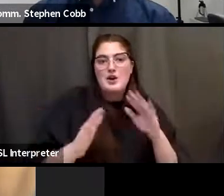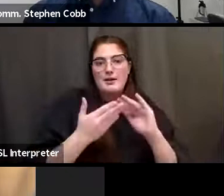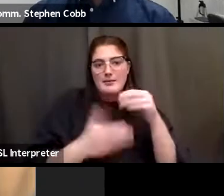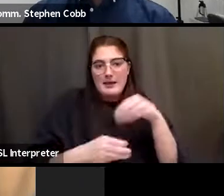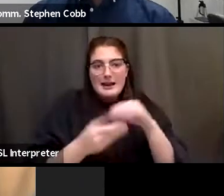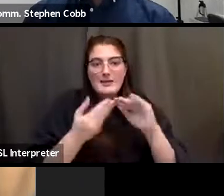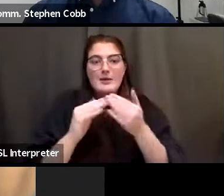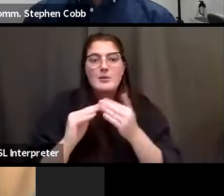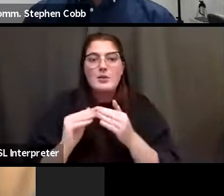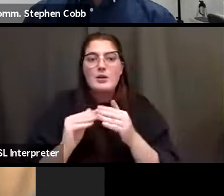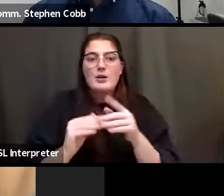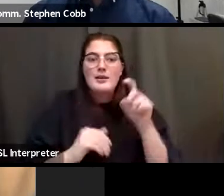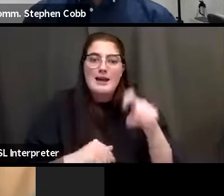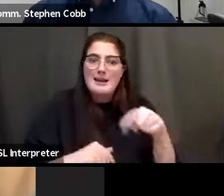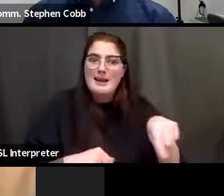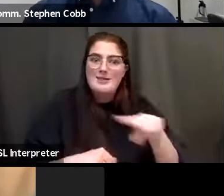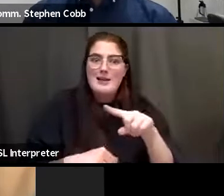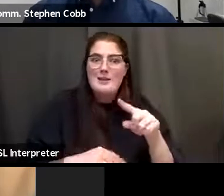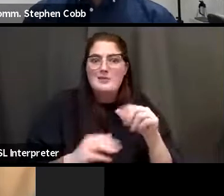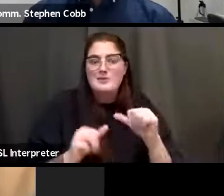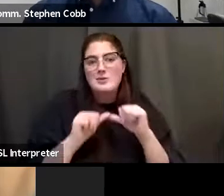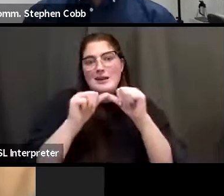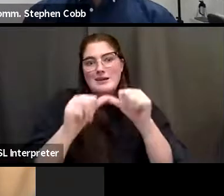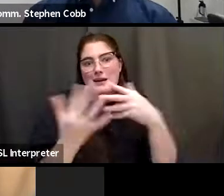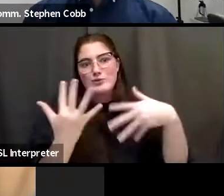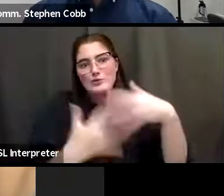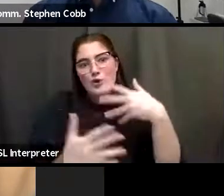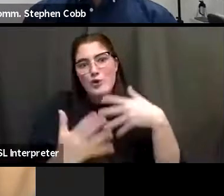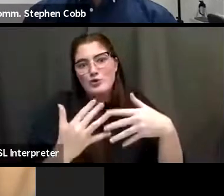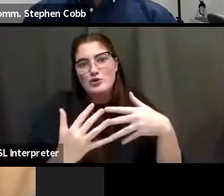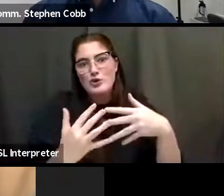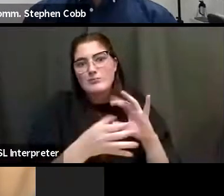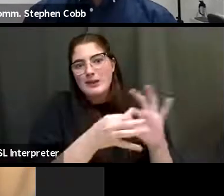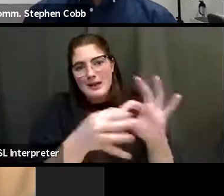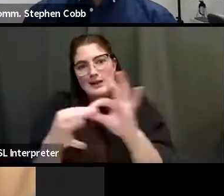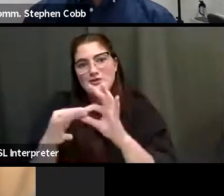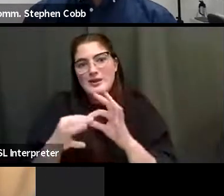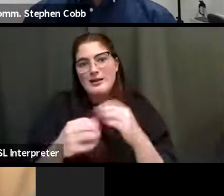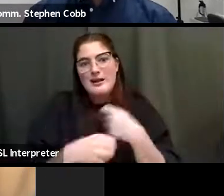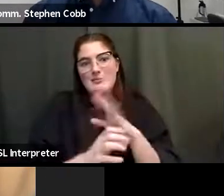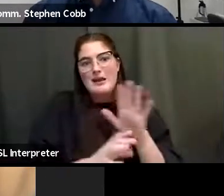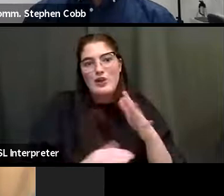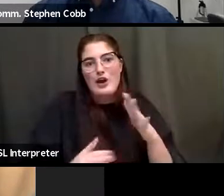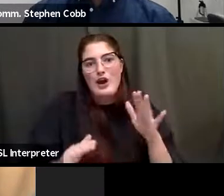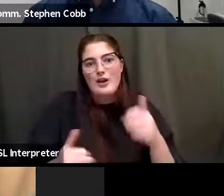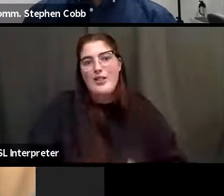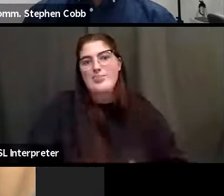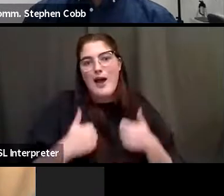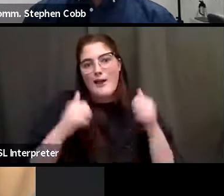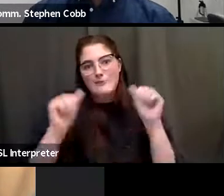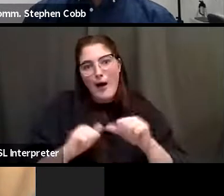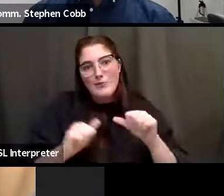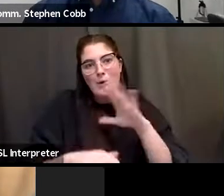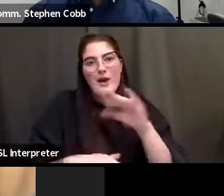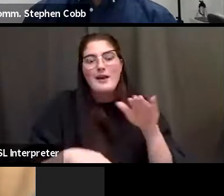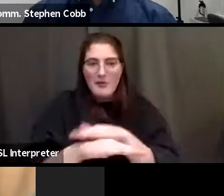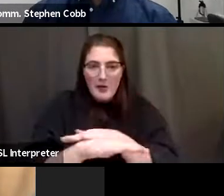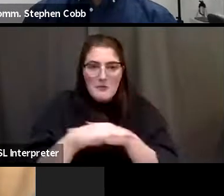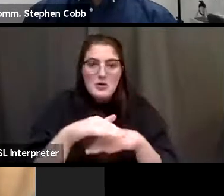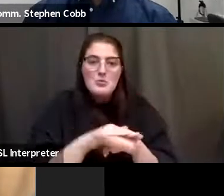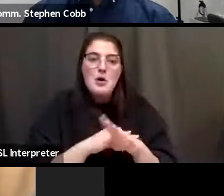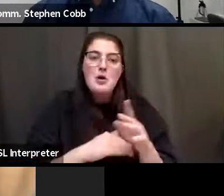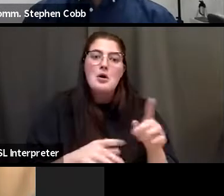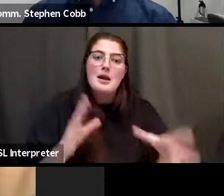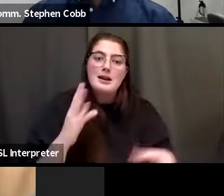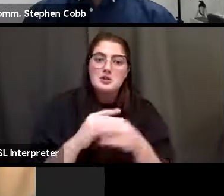the social networks that make their lives possible and comfortable. And in addition to that, we also have some other